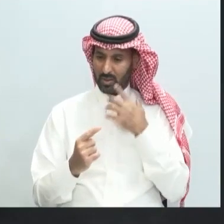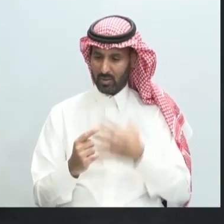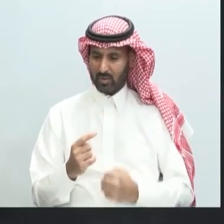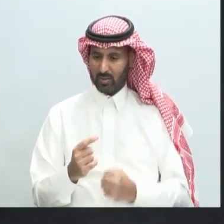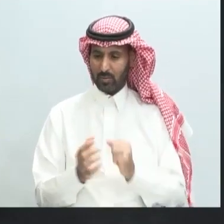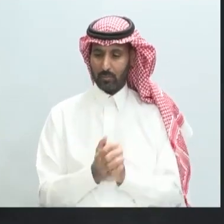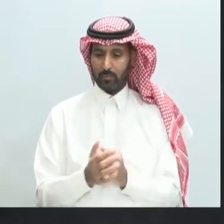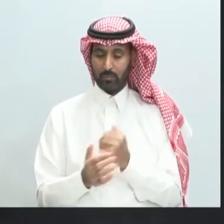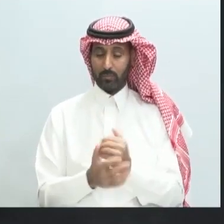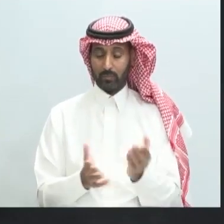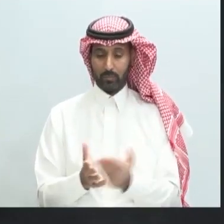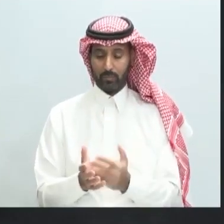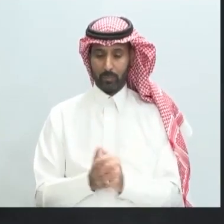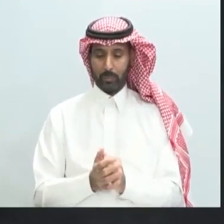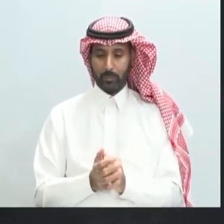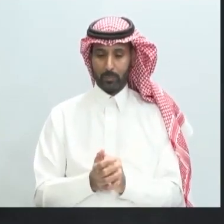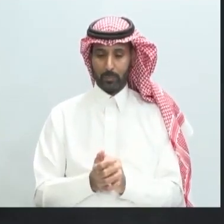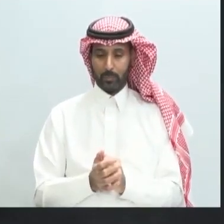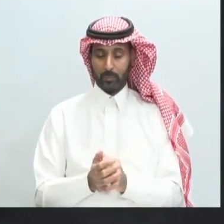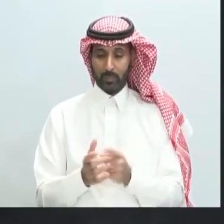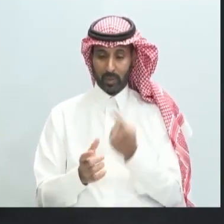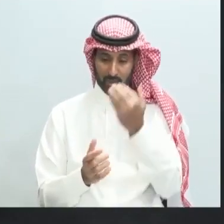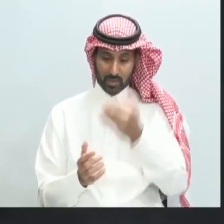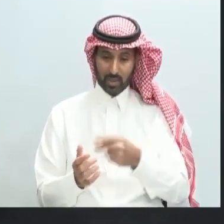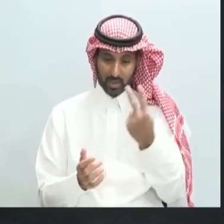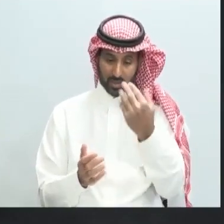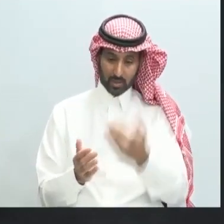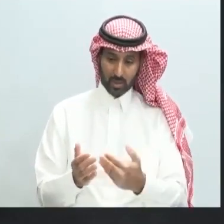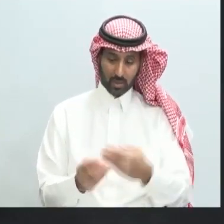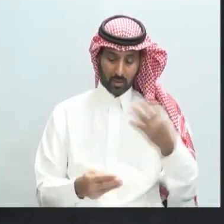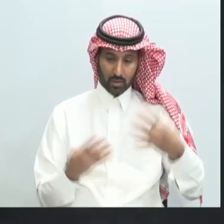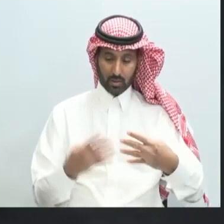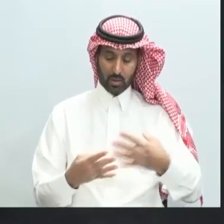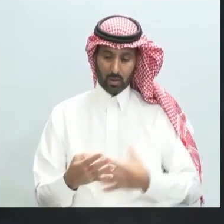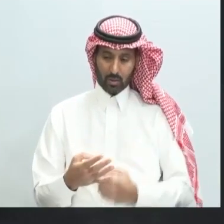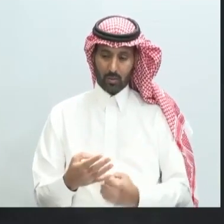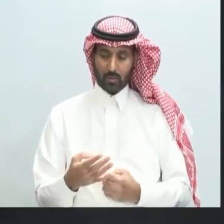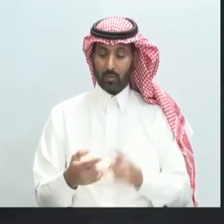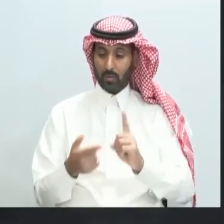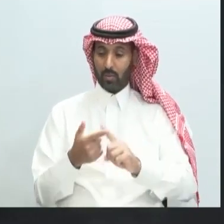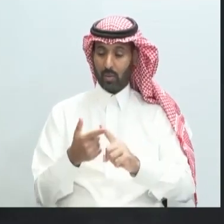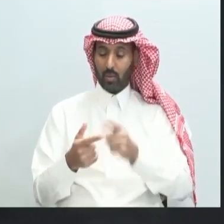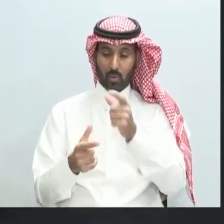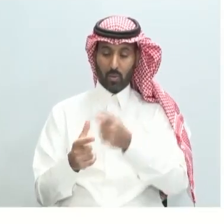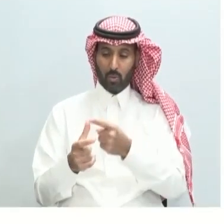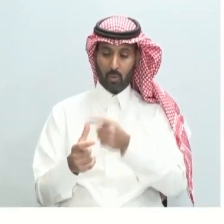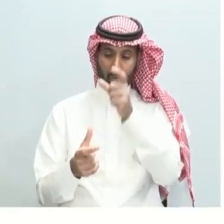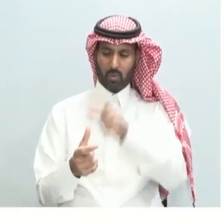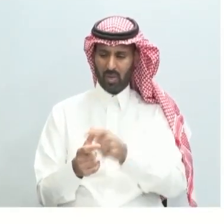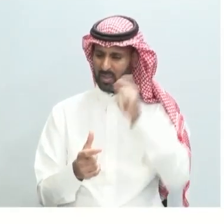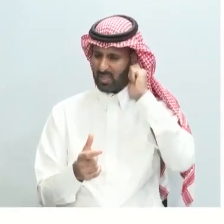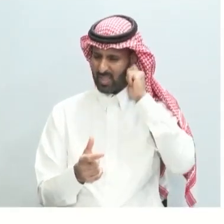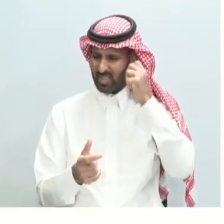stomachache? It is, of course, the second one. And which one of these person who has